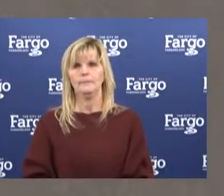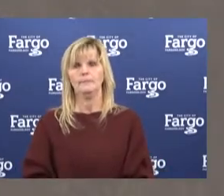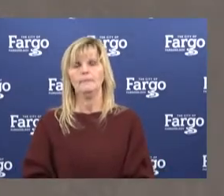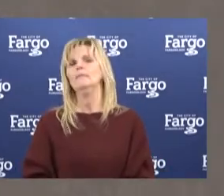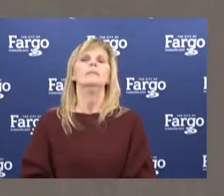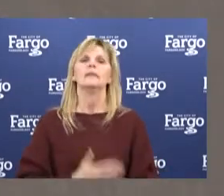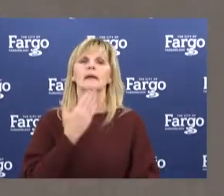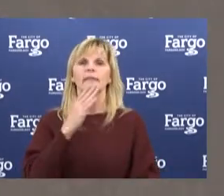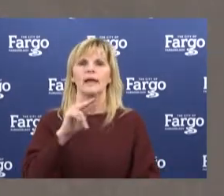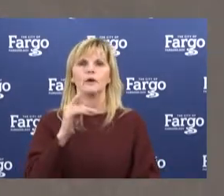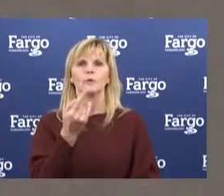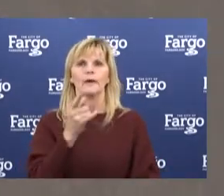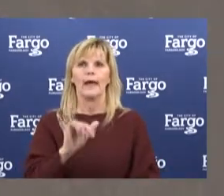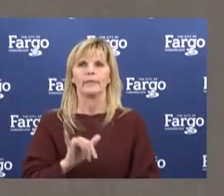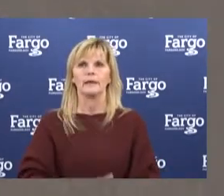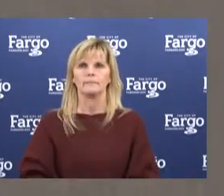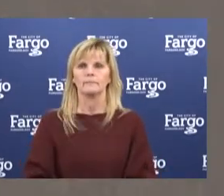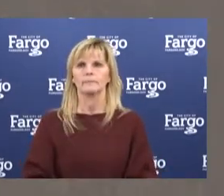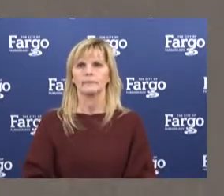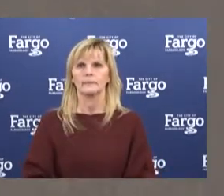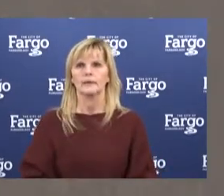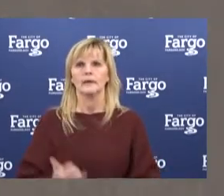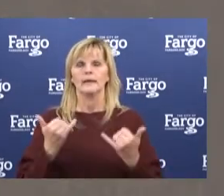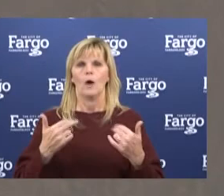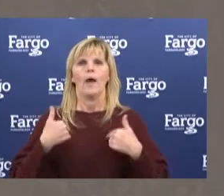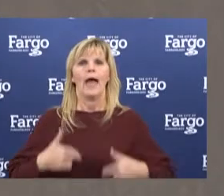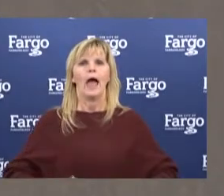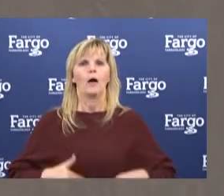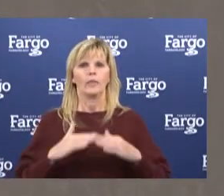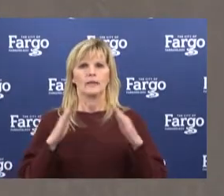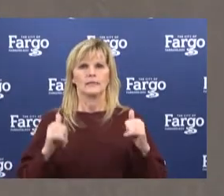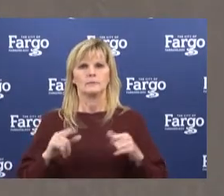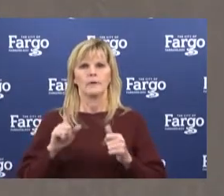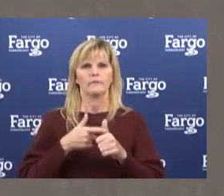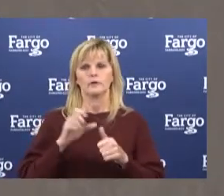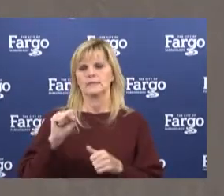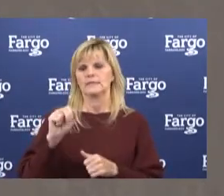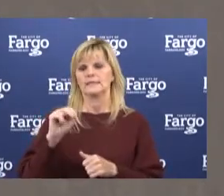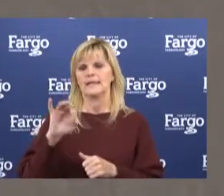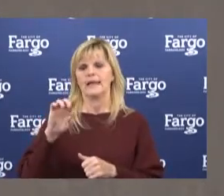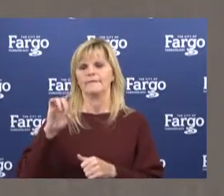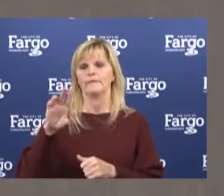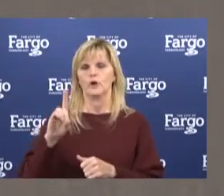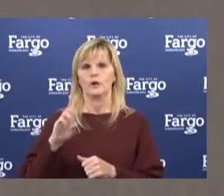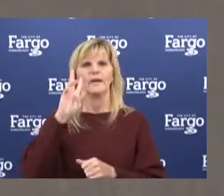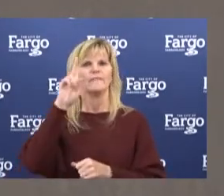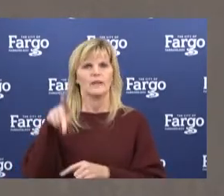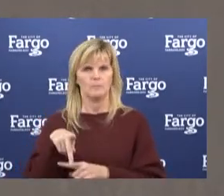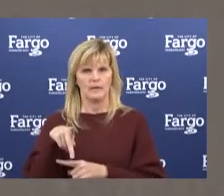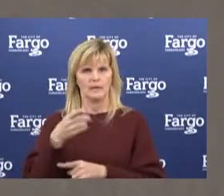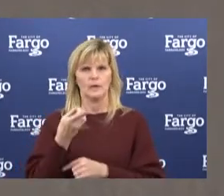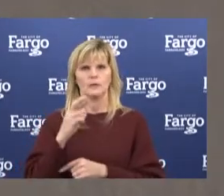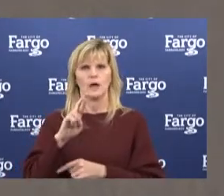Thank you, Kathy. Now we're going to go to our health systems. The first speaker will be Sanford Health VP, Dr. Doug Griffin.